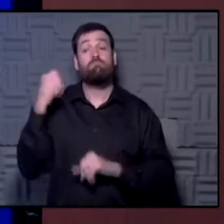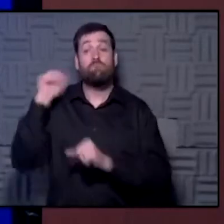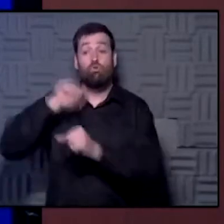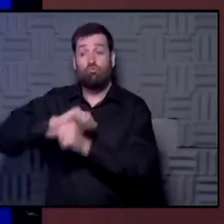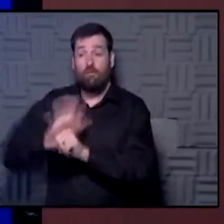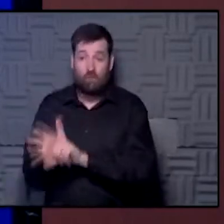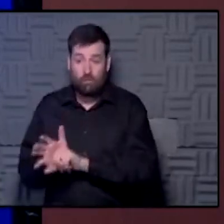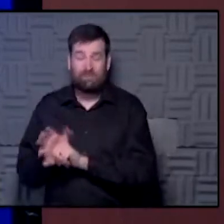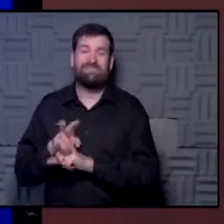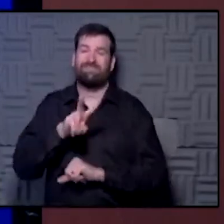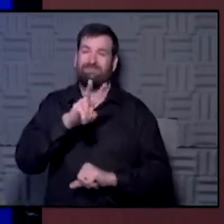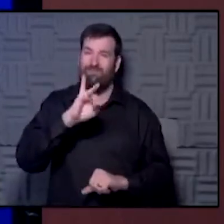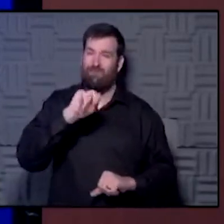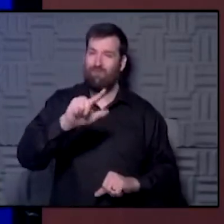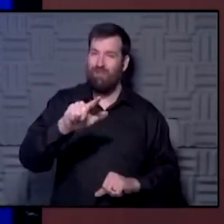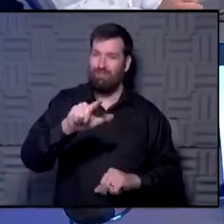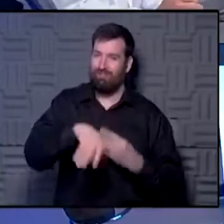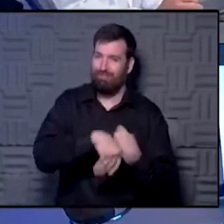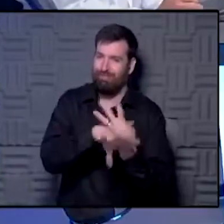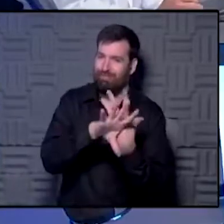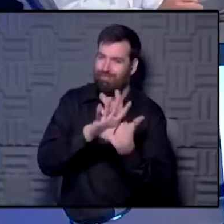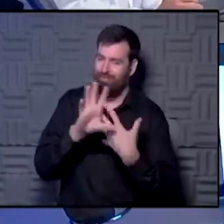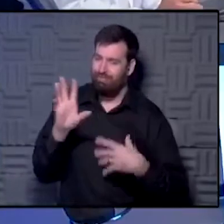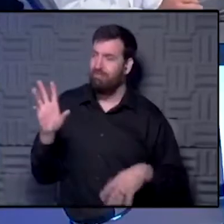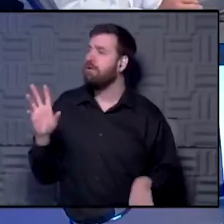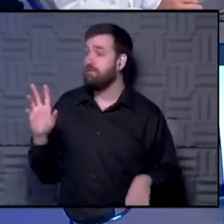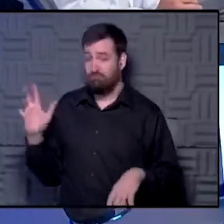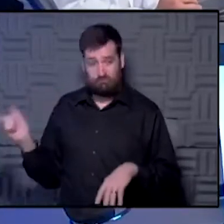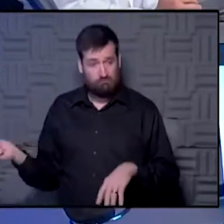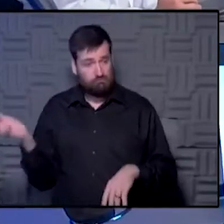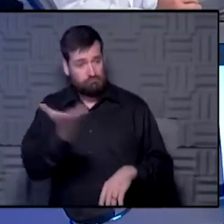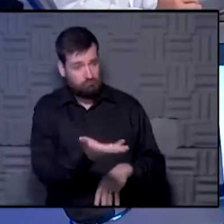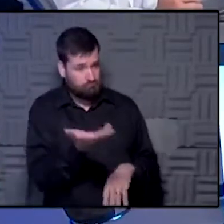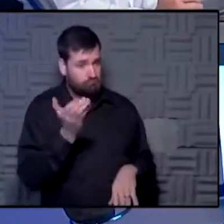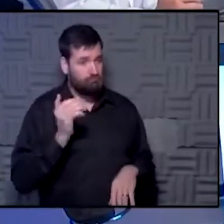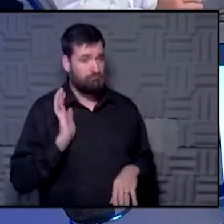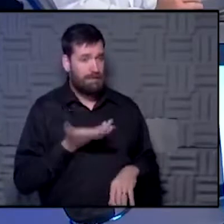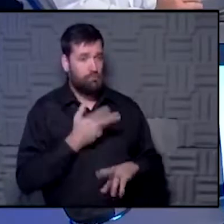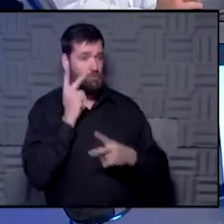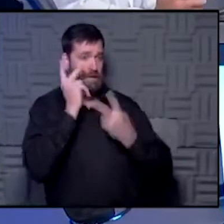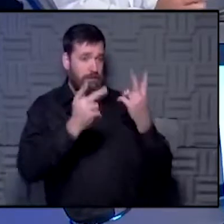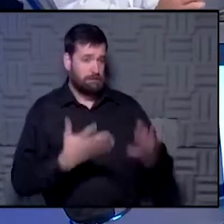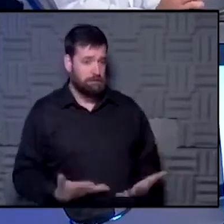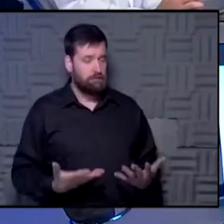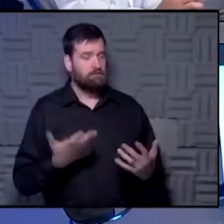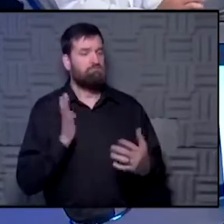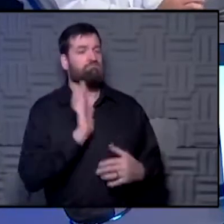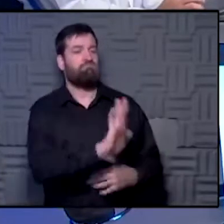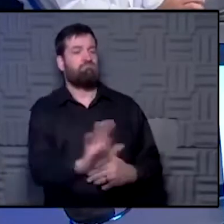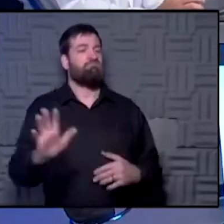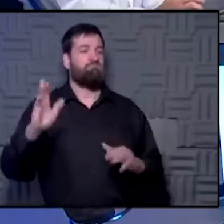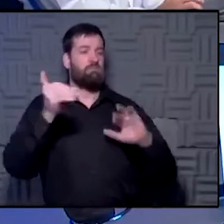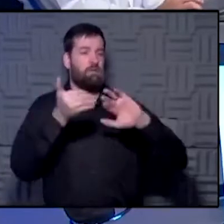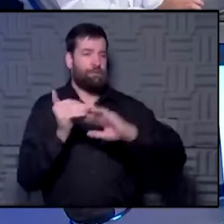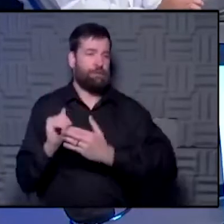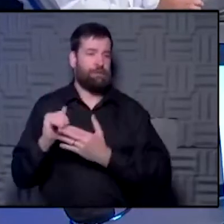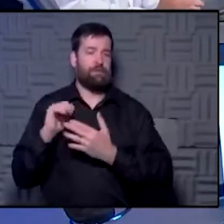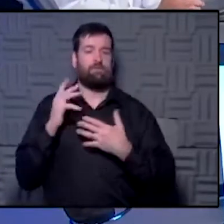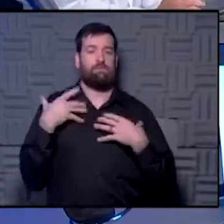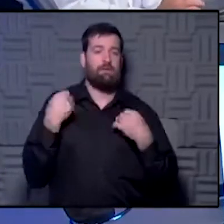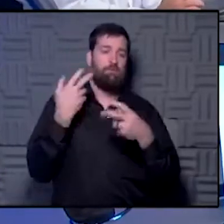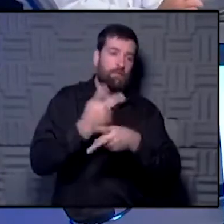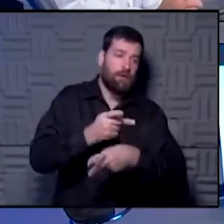been doing that virtually. Yeah, well, let's turn to our guests because we want to hear about their communities, about